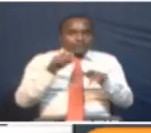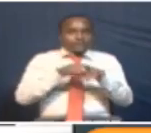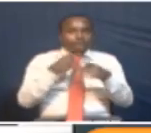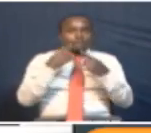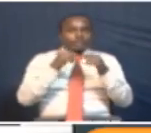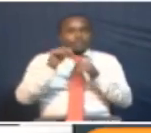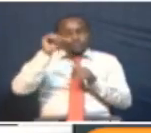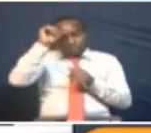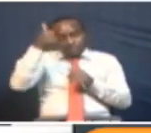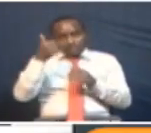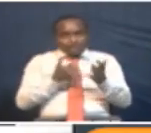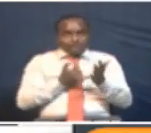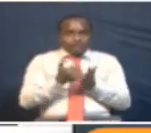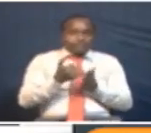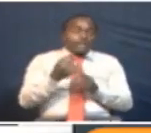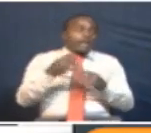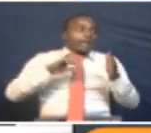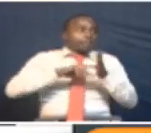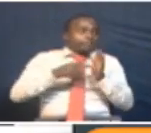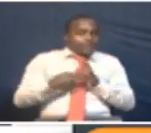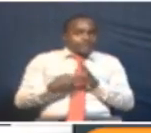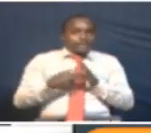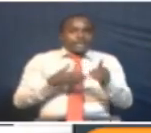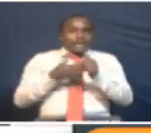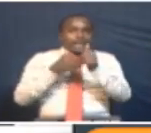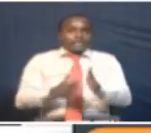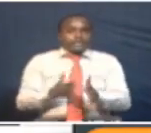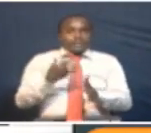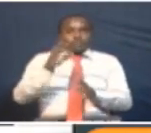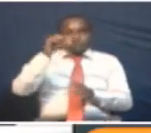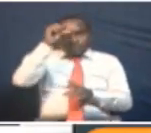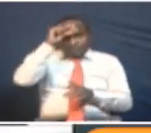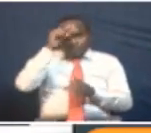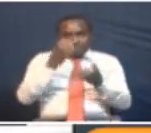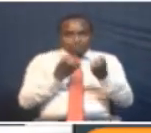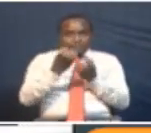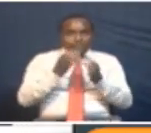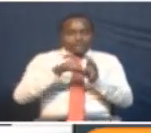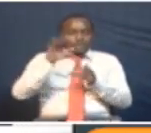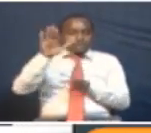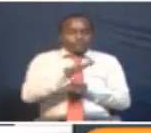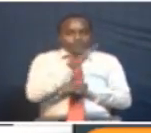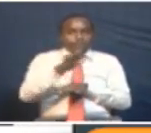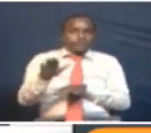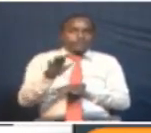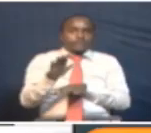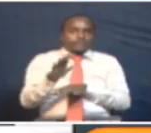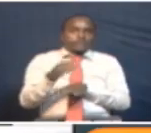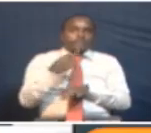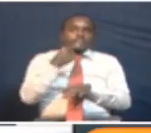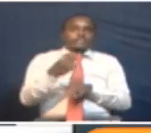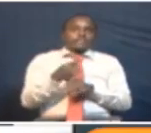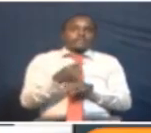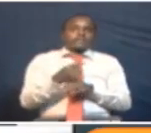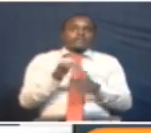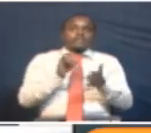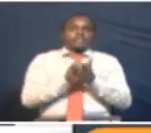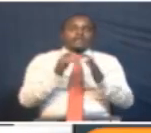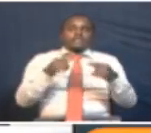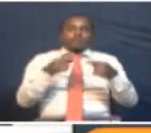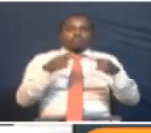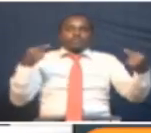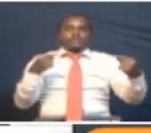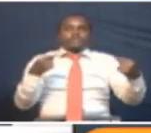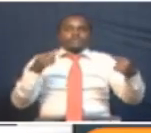intelligence and integrity, I talk about a leader of government business in parliament saying that he opposes